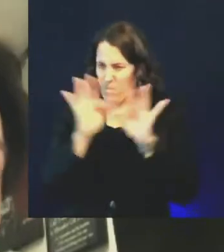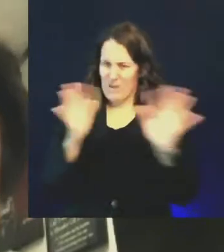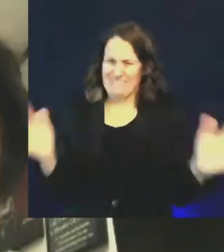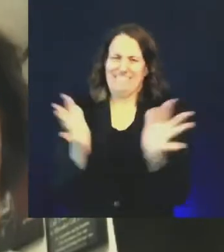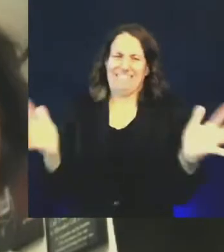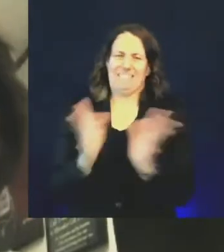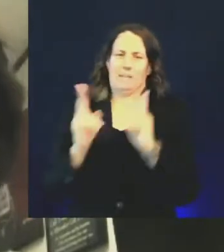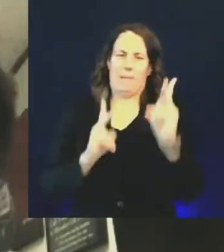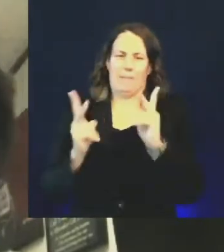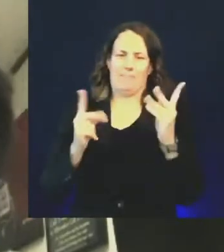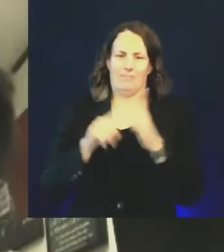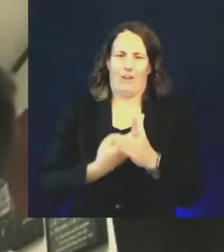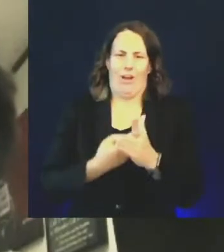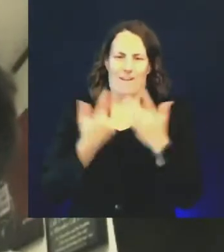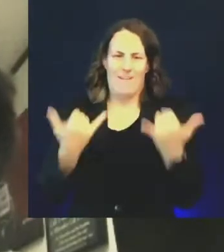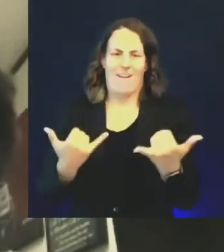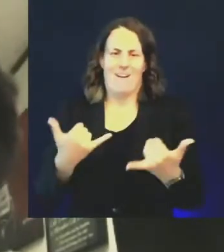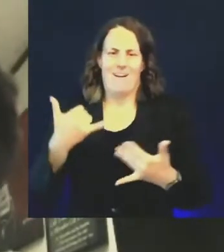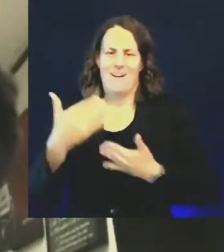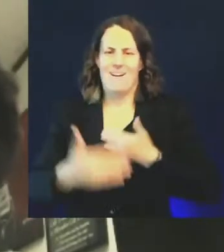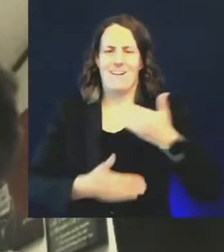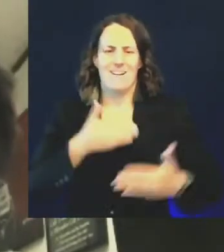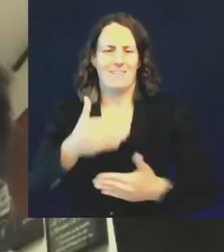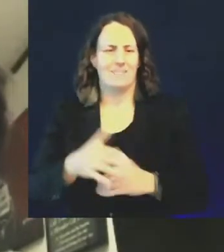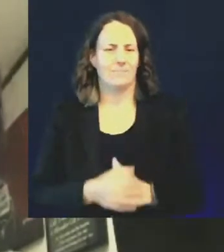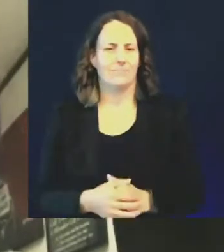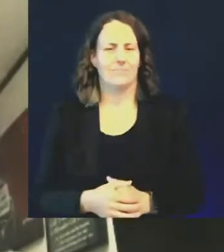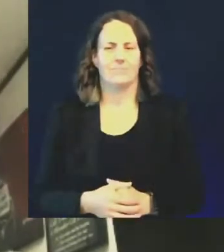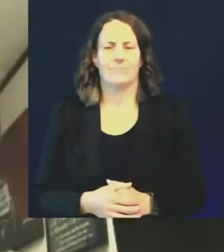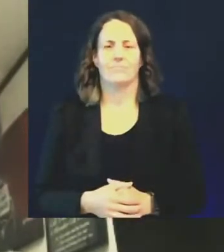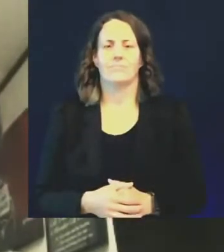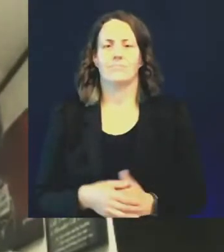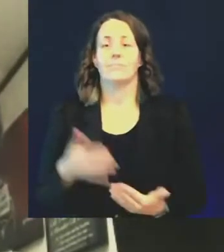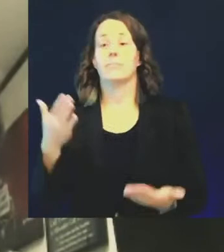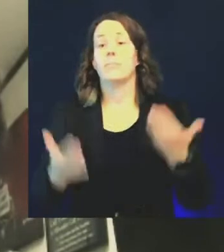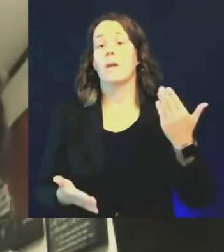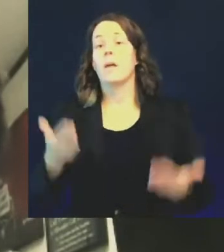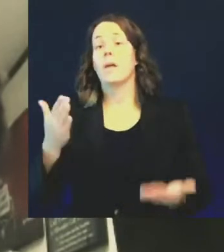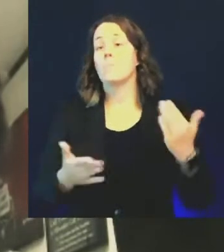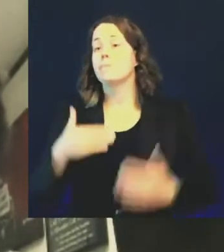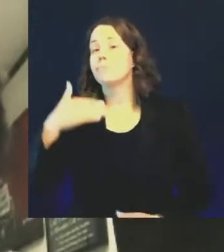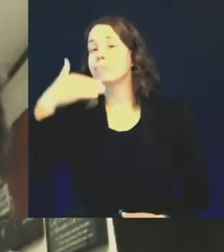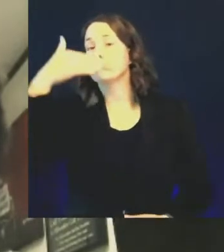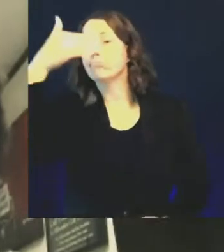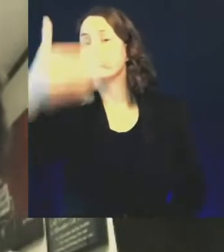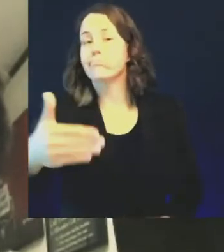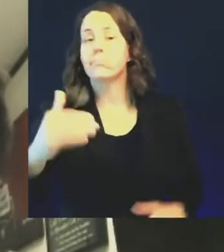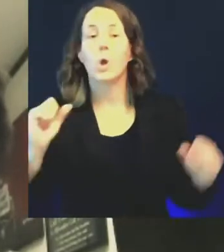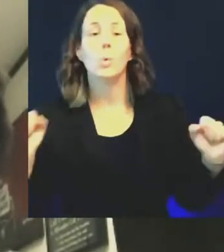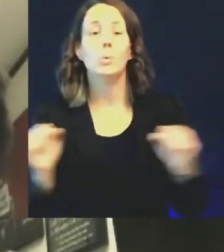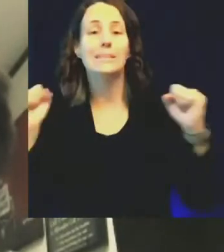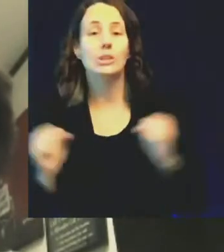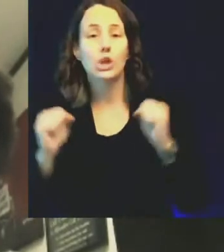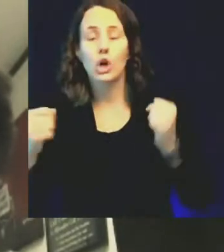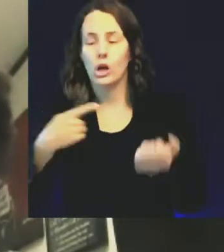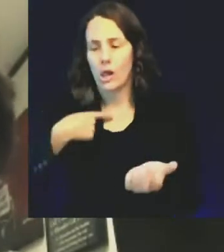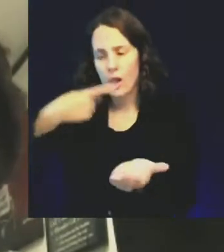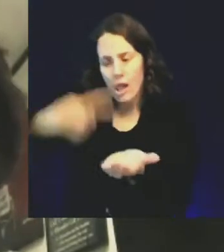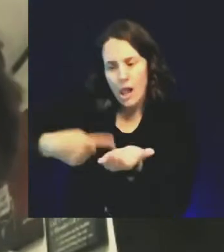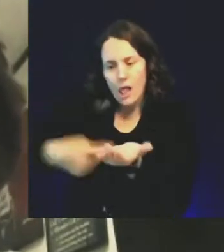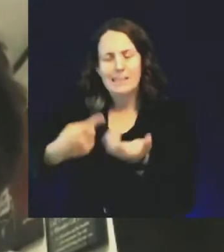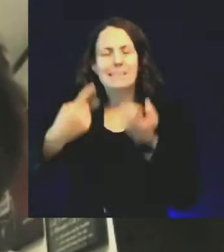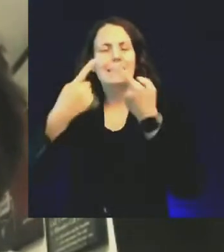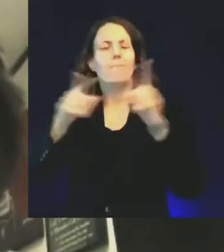stay tuned. It's 6 months from now. The conversation may be different based on what we've learned, but right now the take-home message is everyone should feel